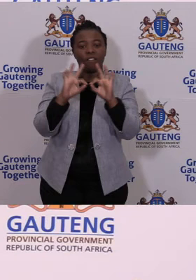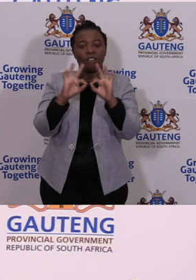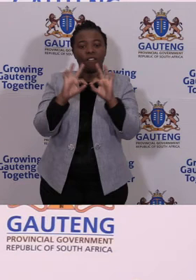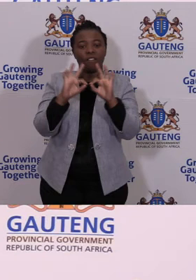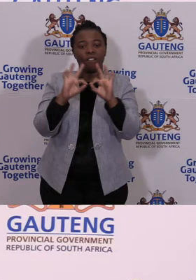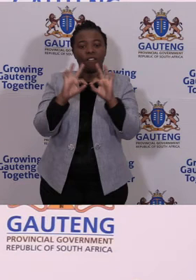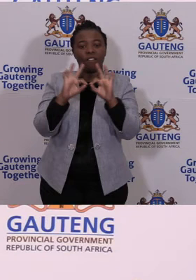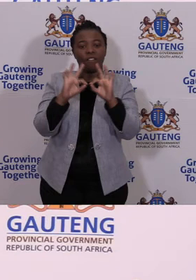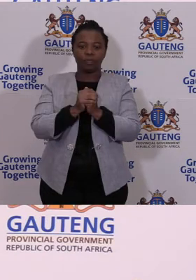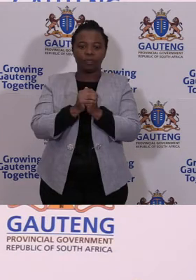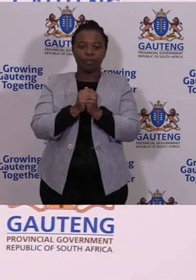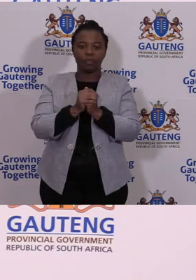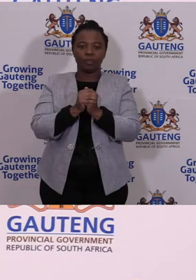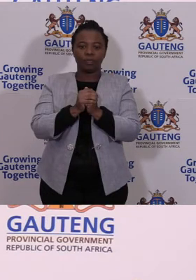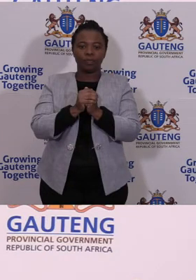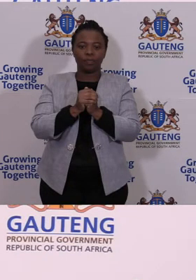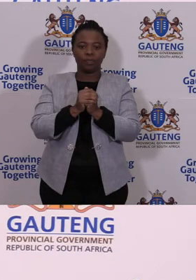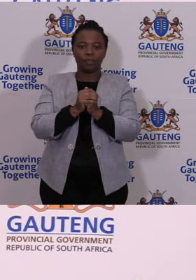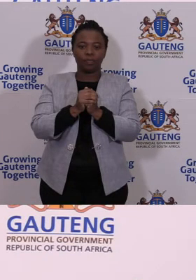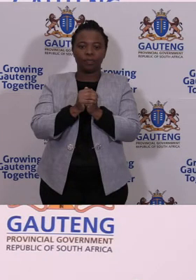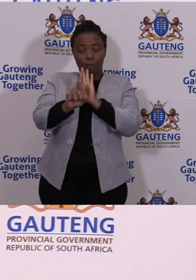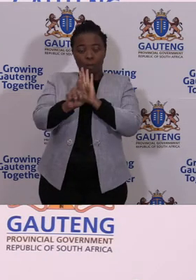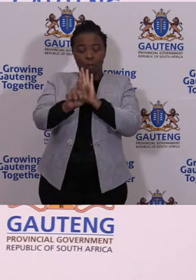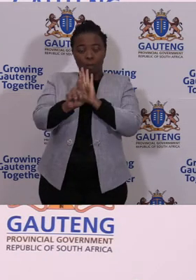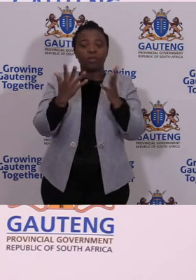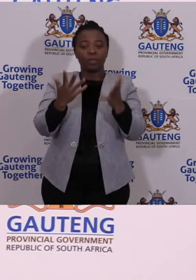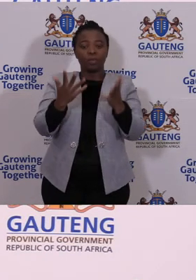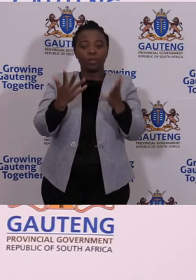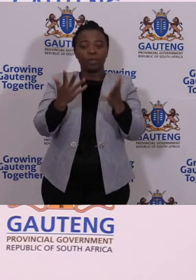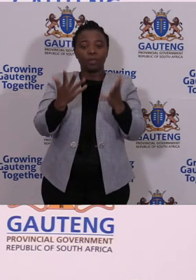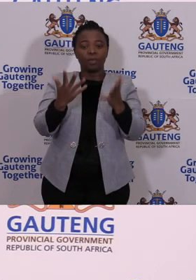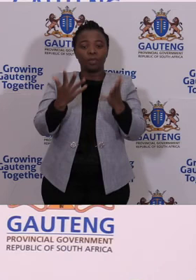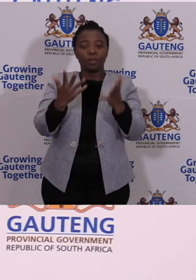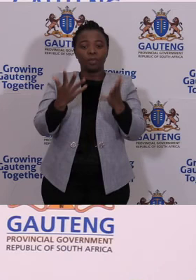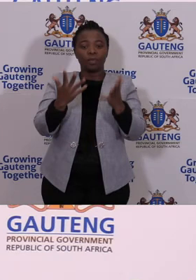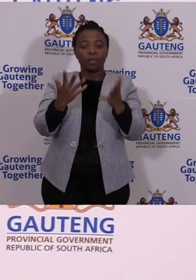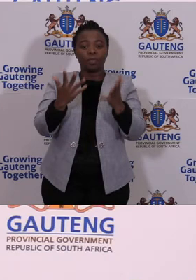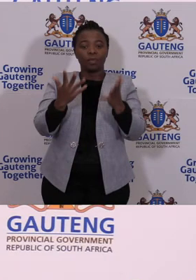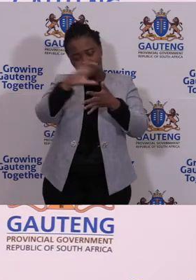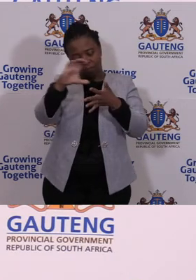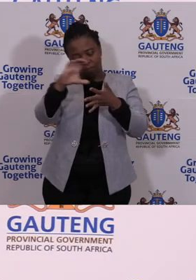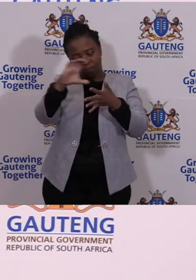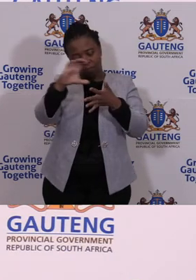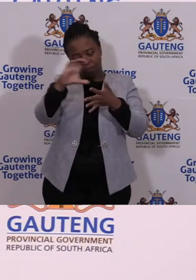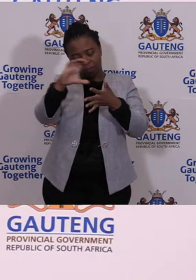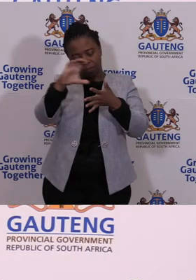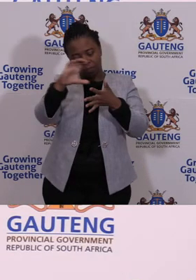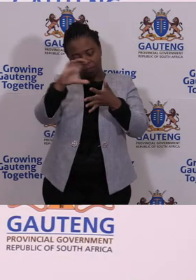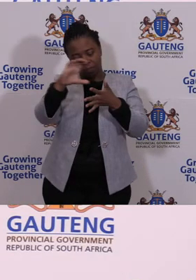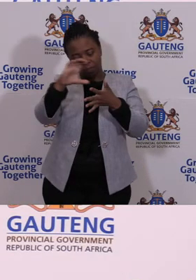The response, as we have said, has always been based on the 6 pillars, and we've always been reporting